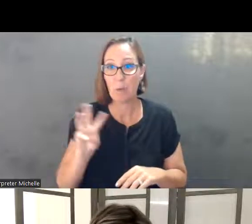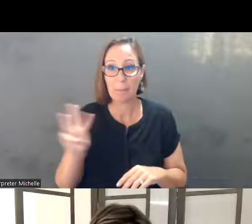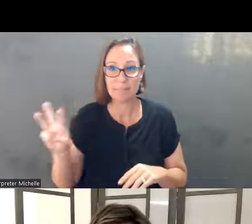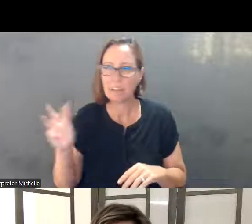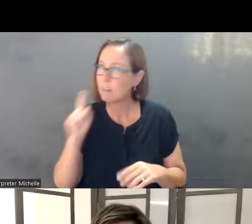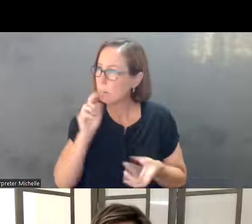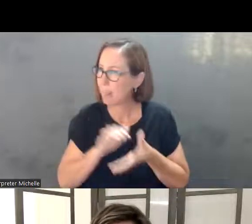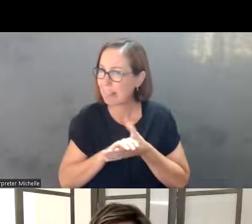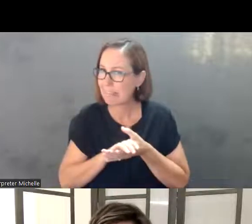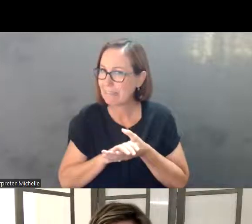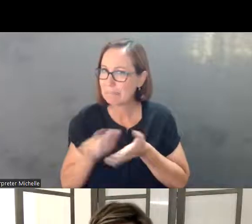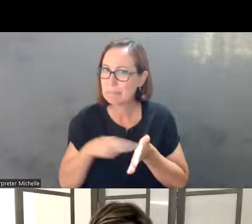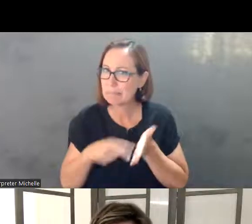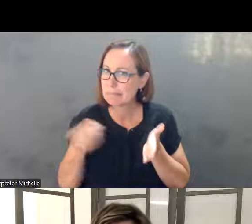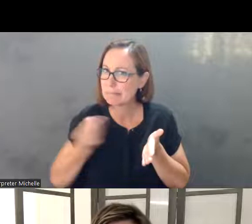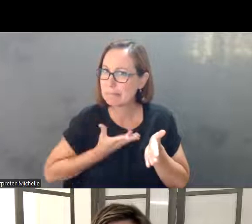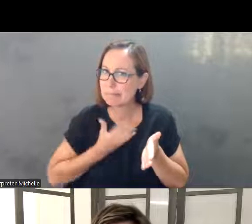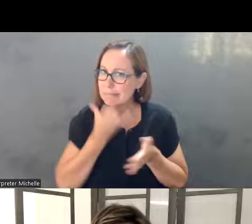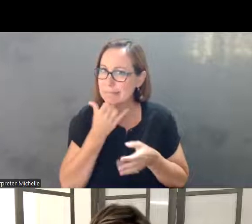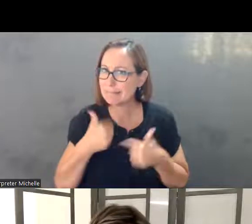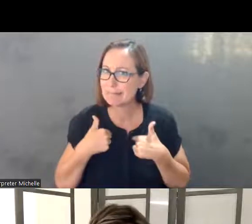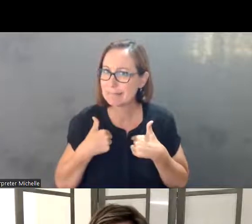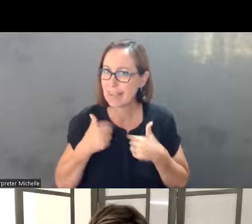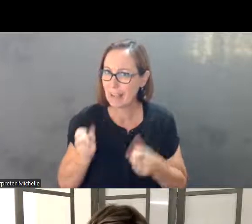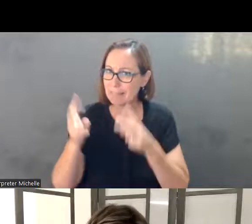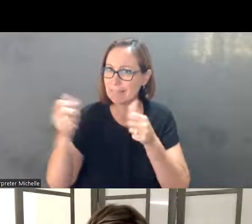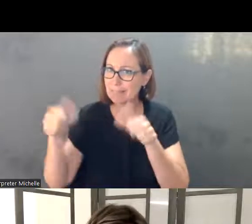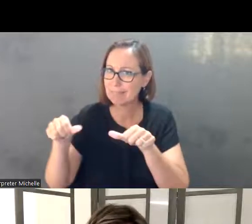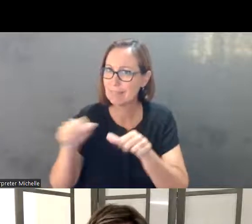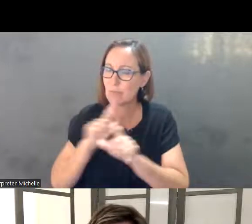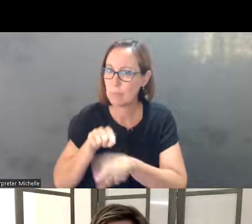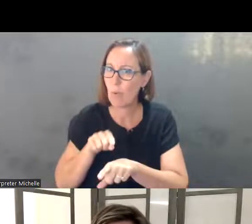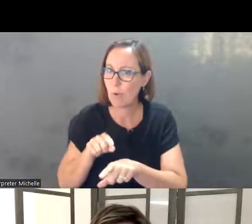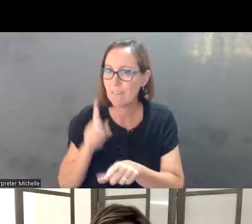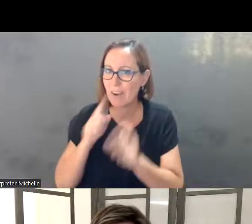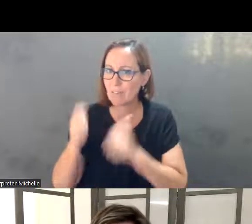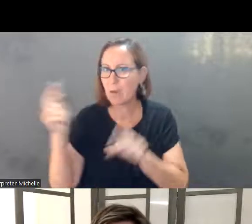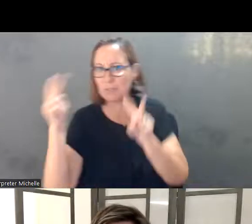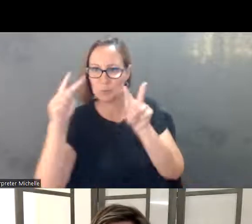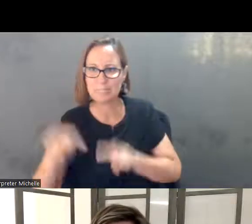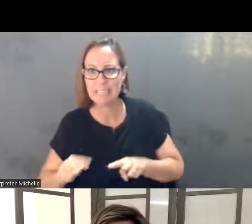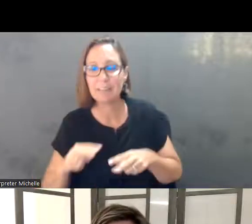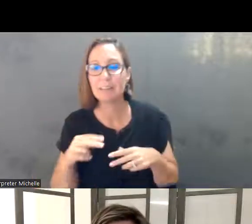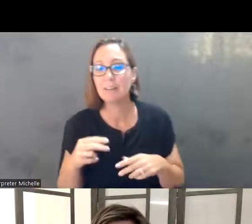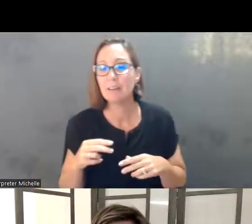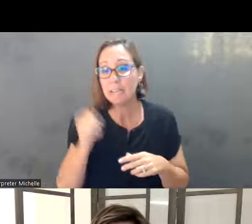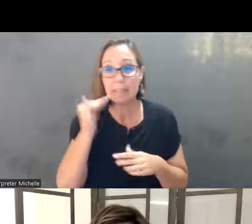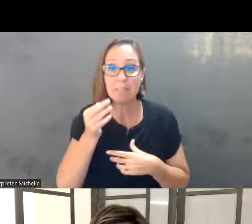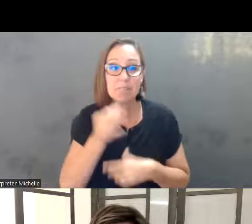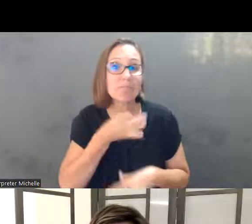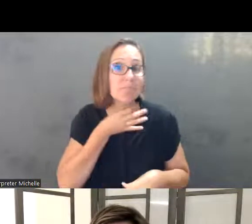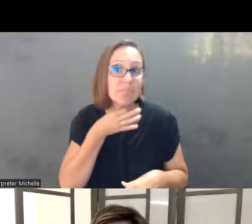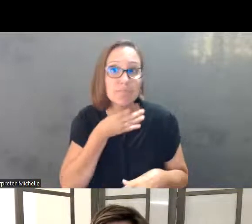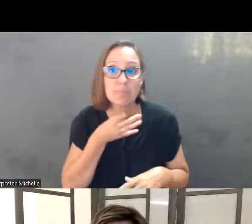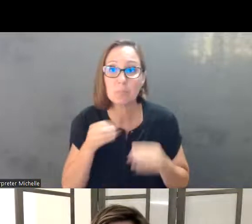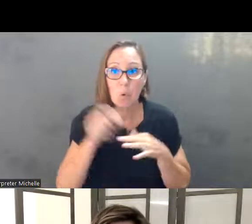may need to be corrected by Renita afterwards, but this is a report in and of itself. So if you're interested in hearing more